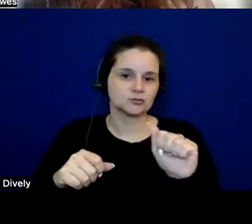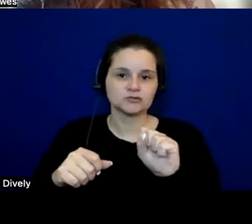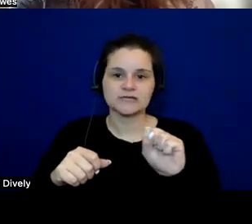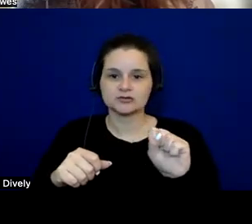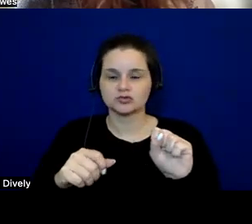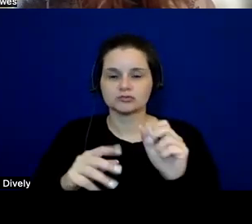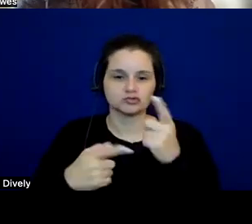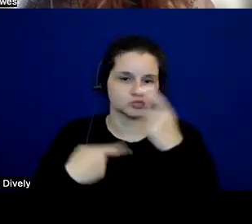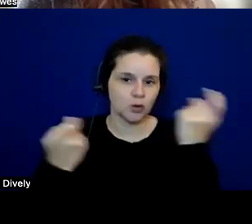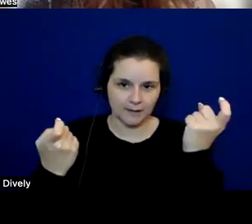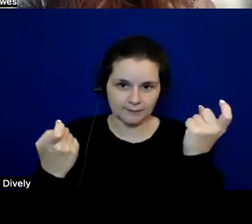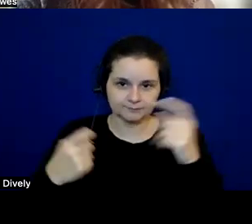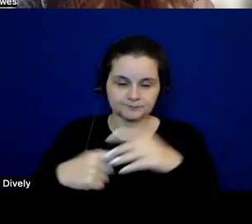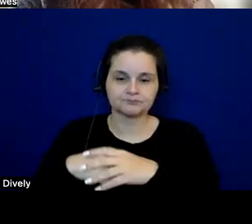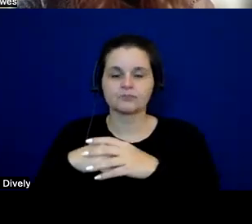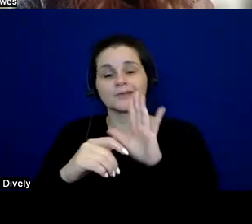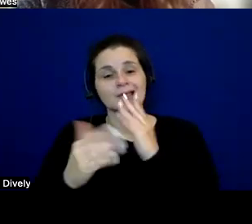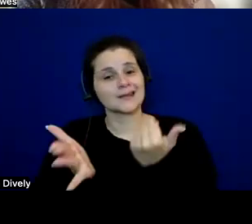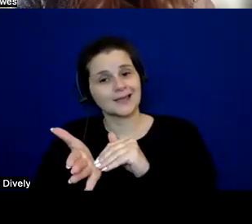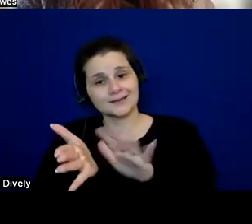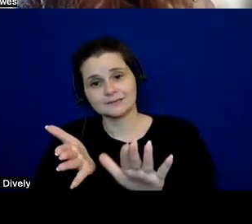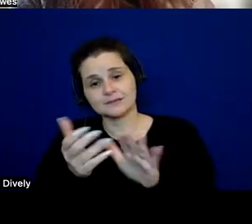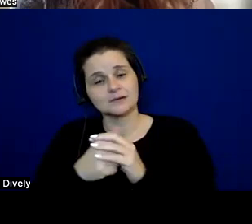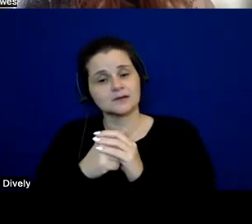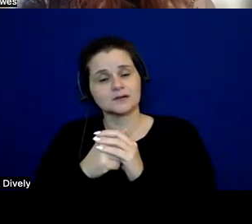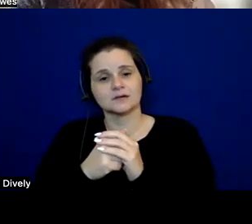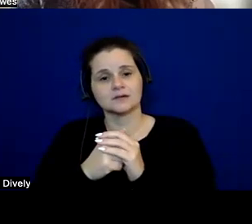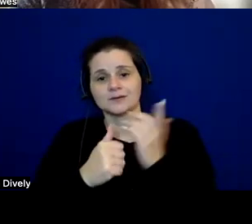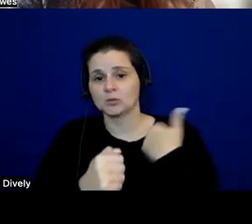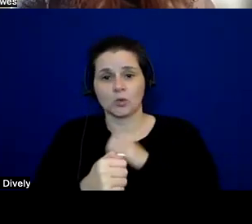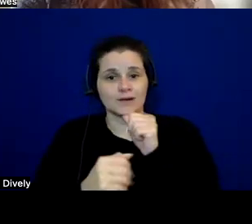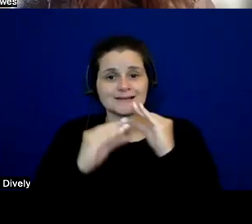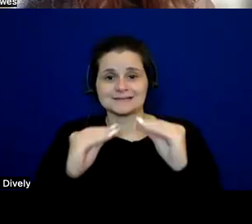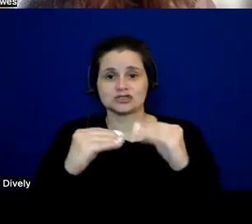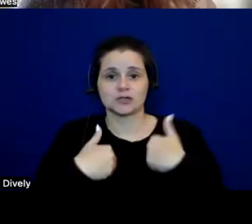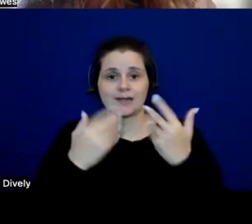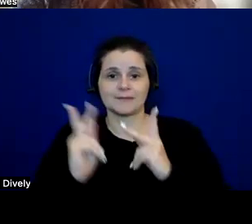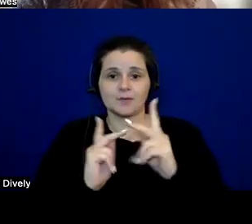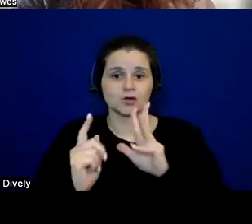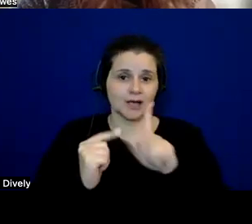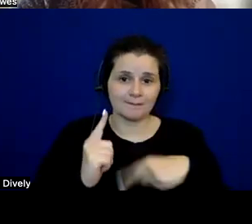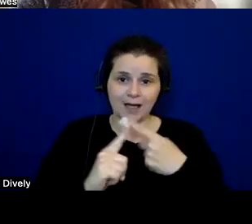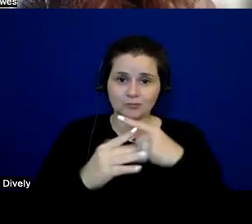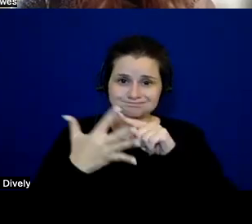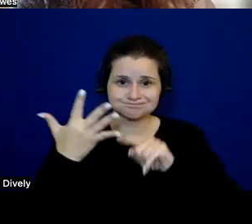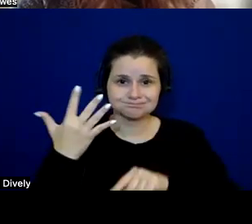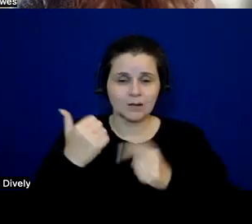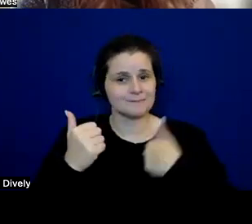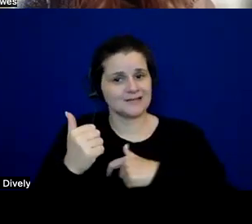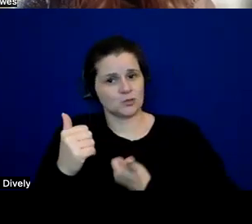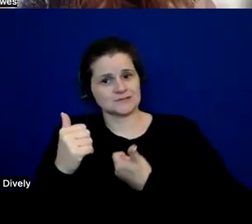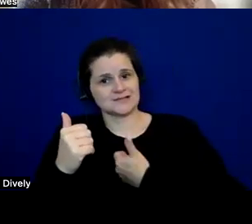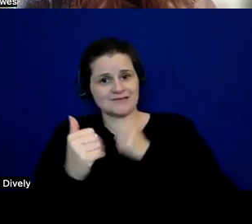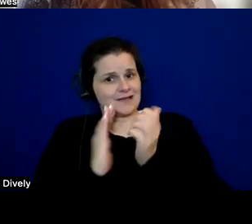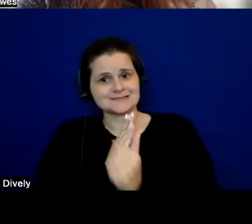trauma. And again, we are not teaching our young people how to talk about these things because we ourselves are so